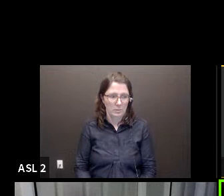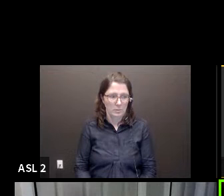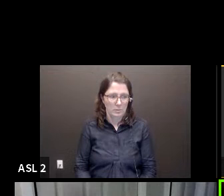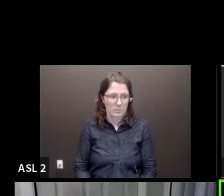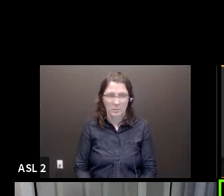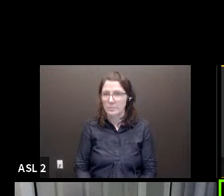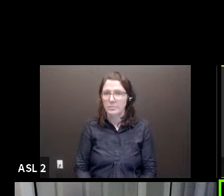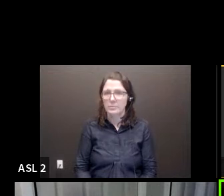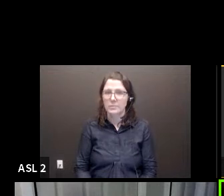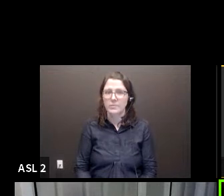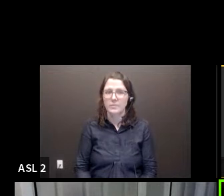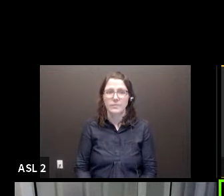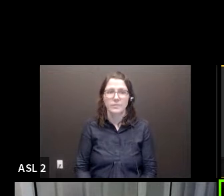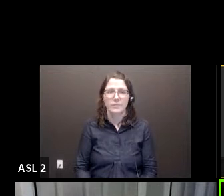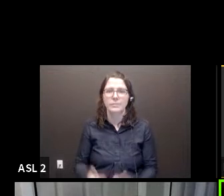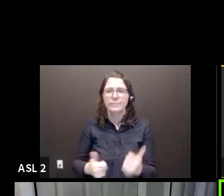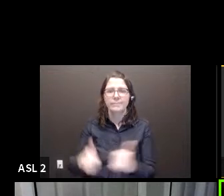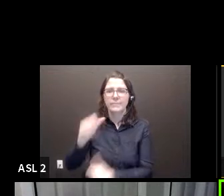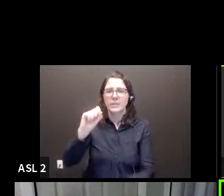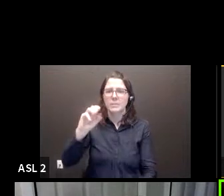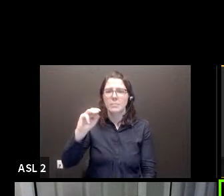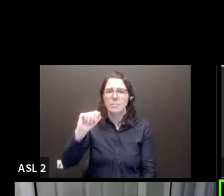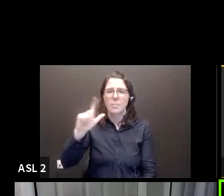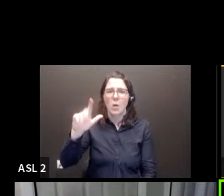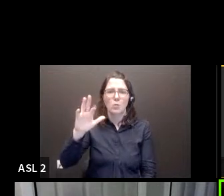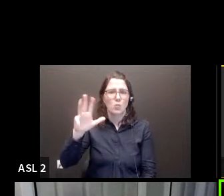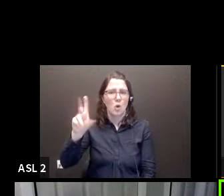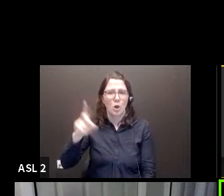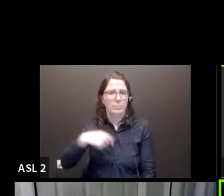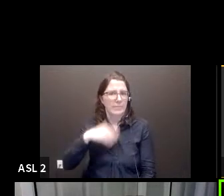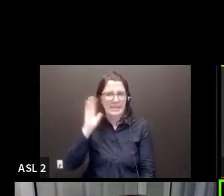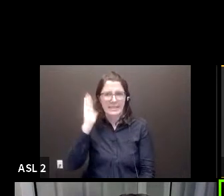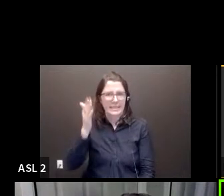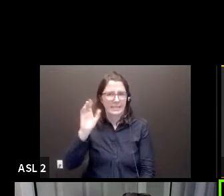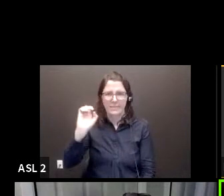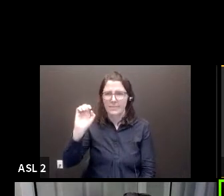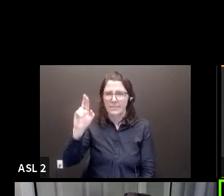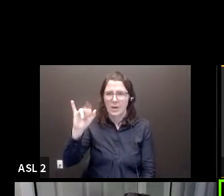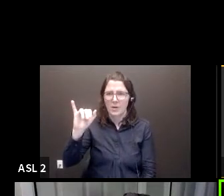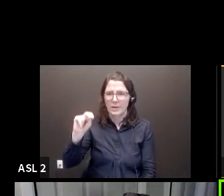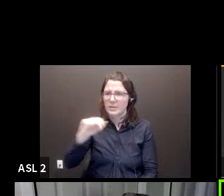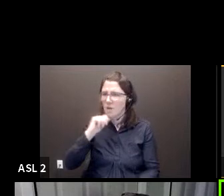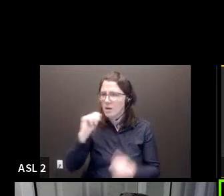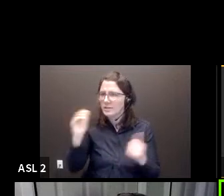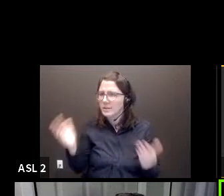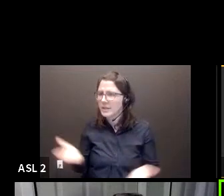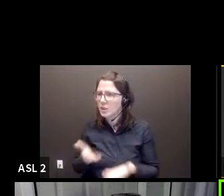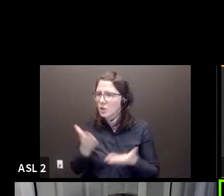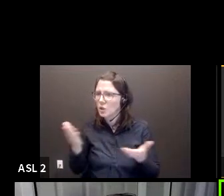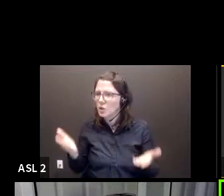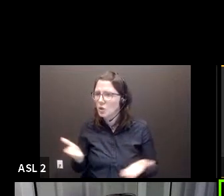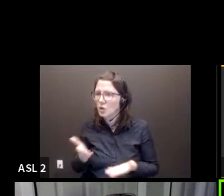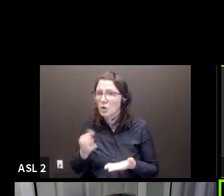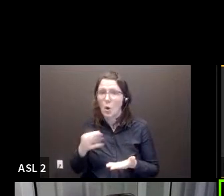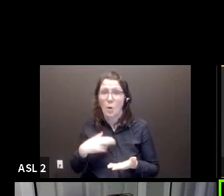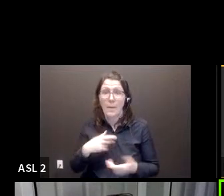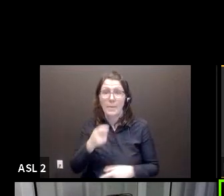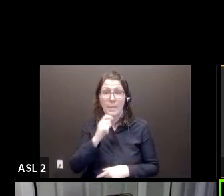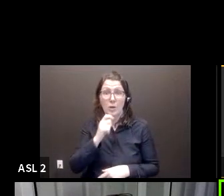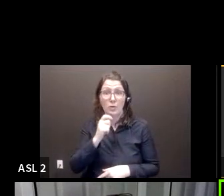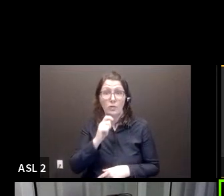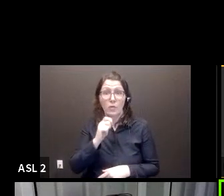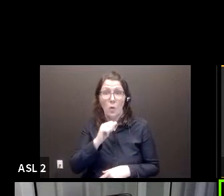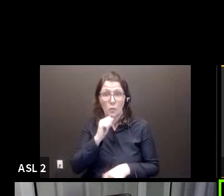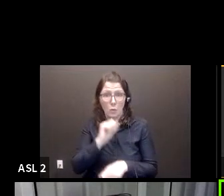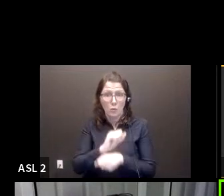i'm sorry but i i'm not hearing aaron um it appears your mic isn't working i